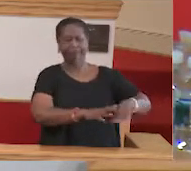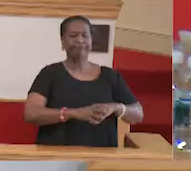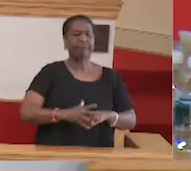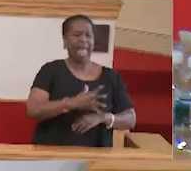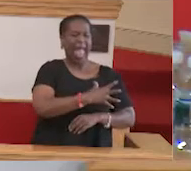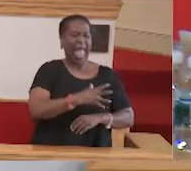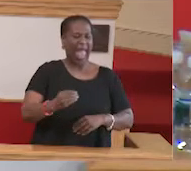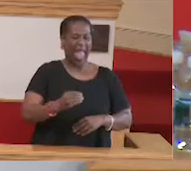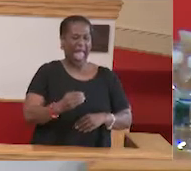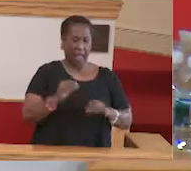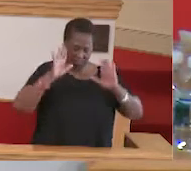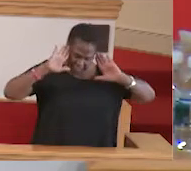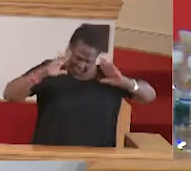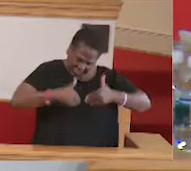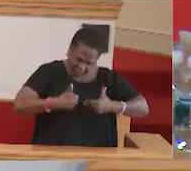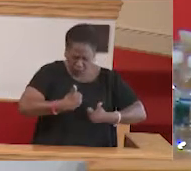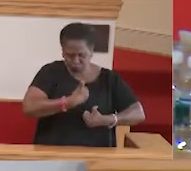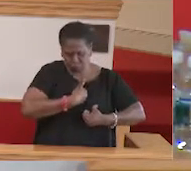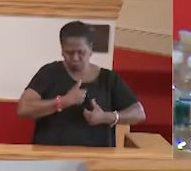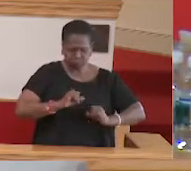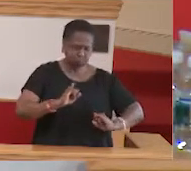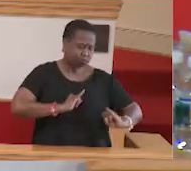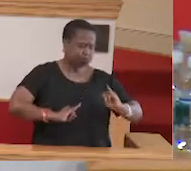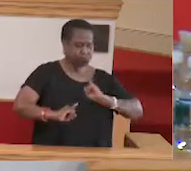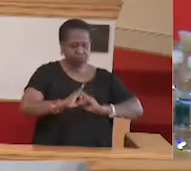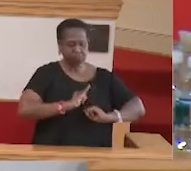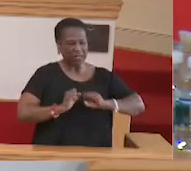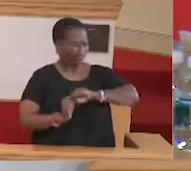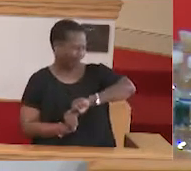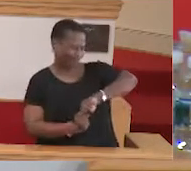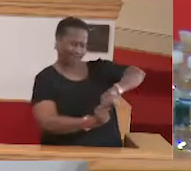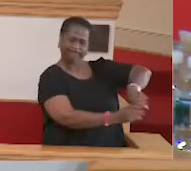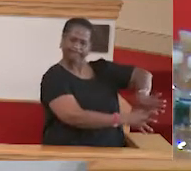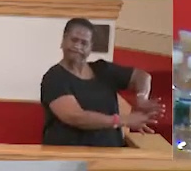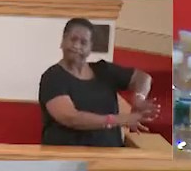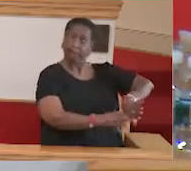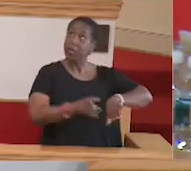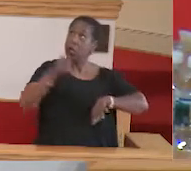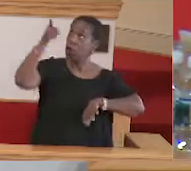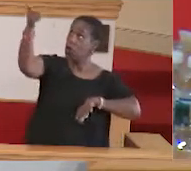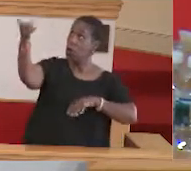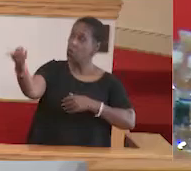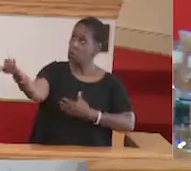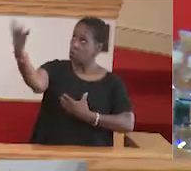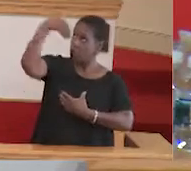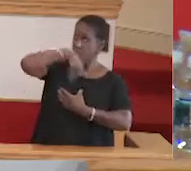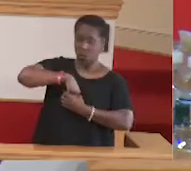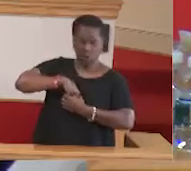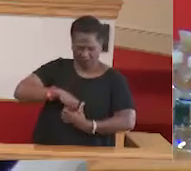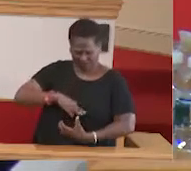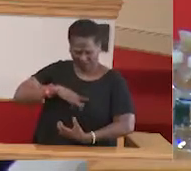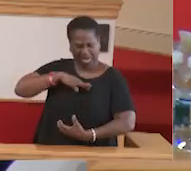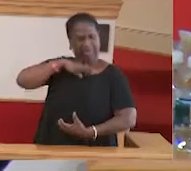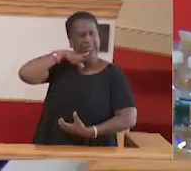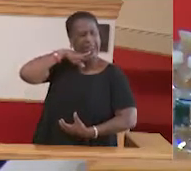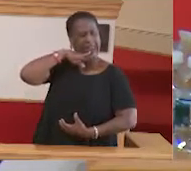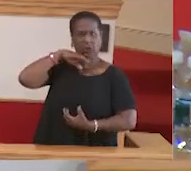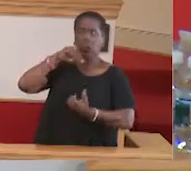and self-centeredness, fill us now with a sense of the